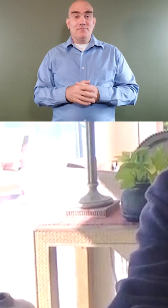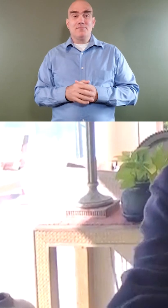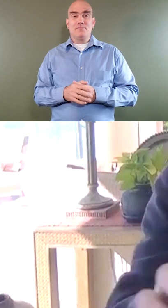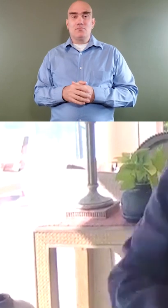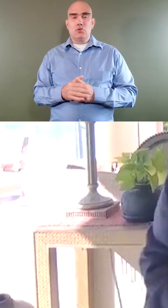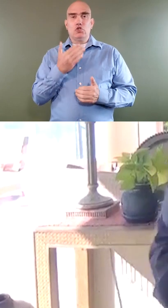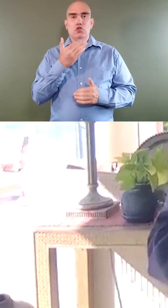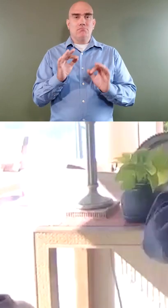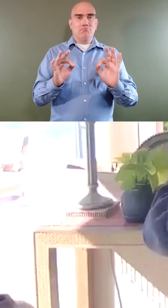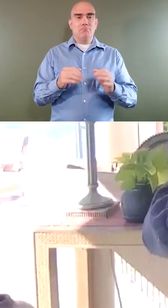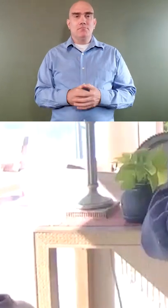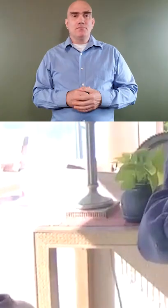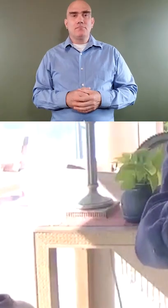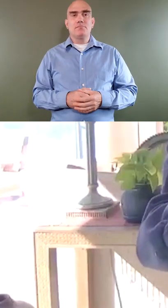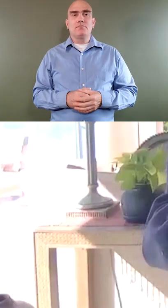Good.